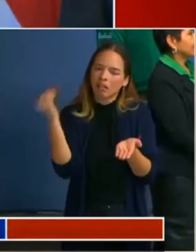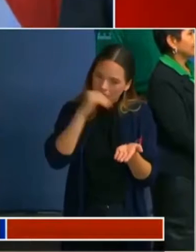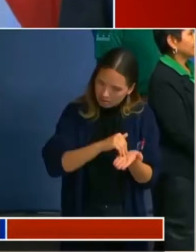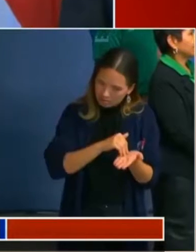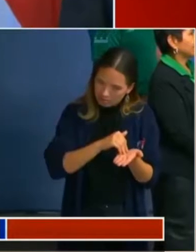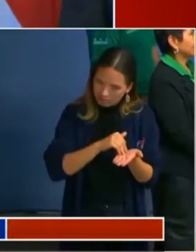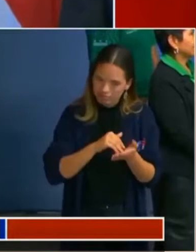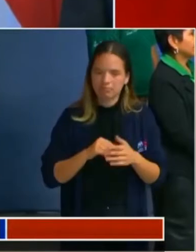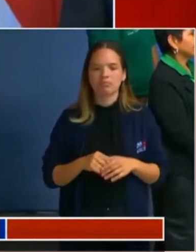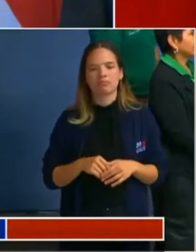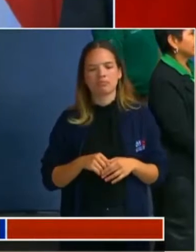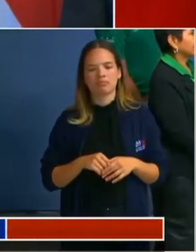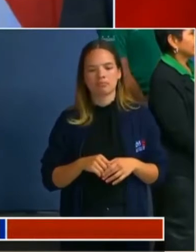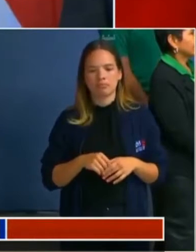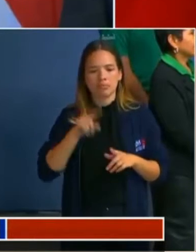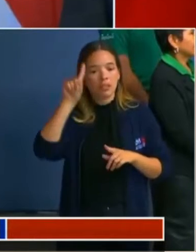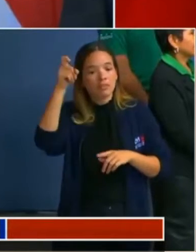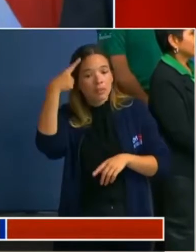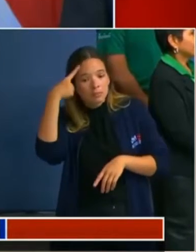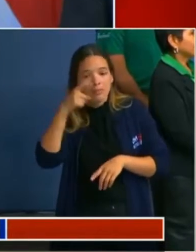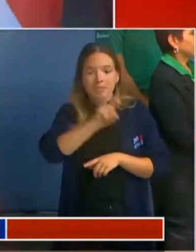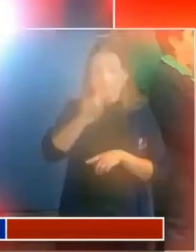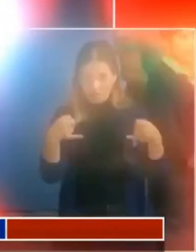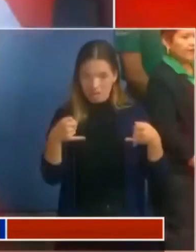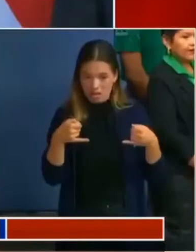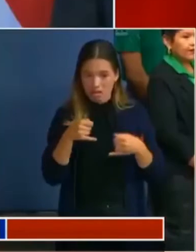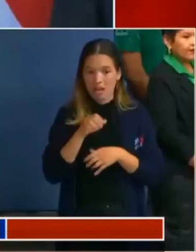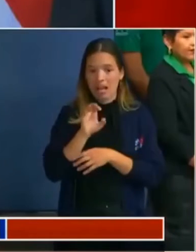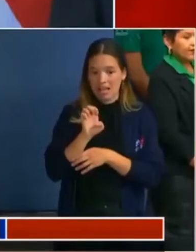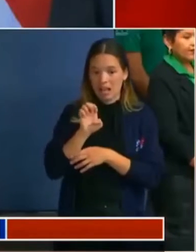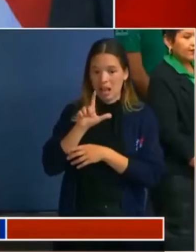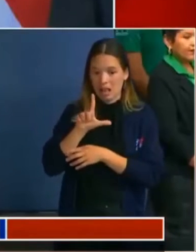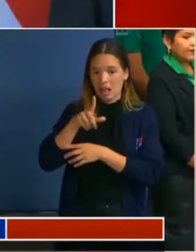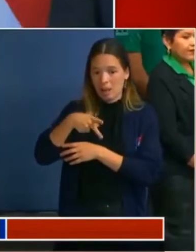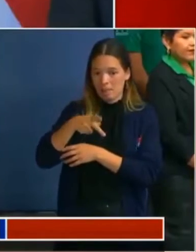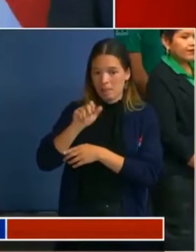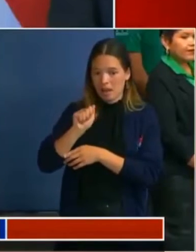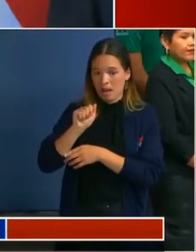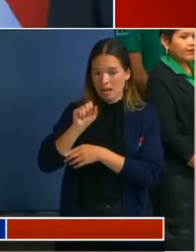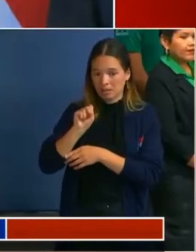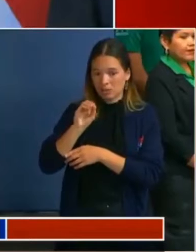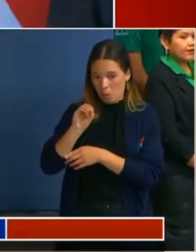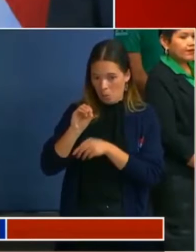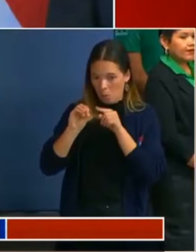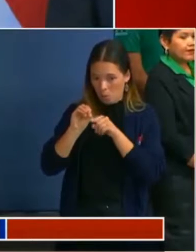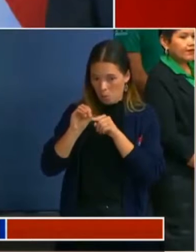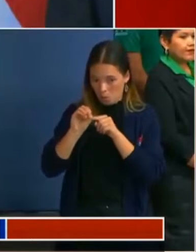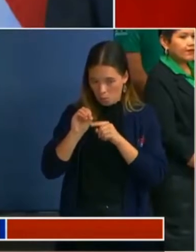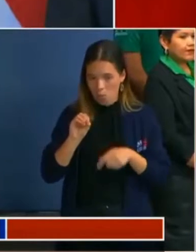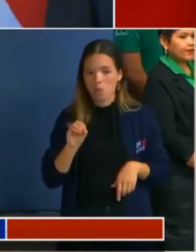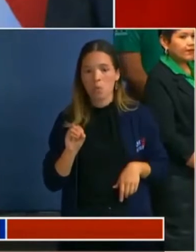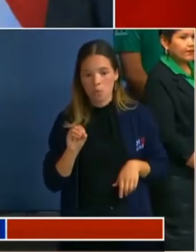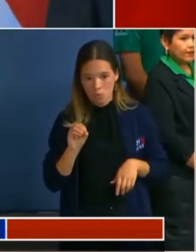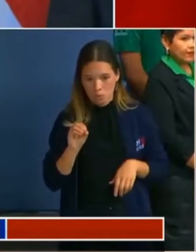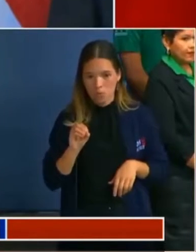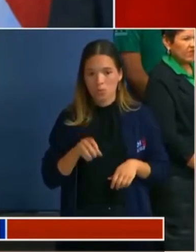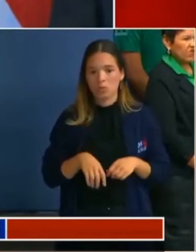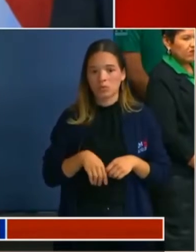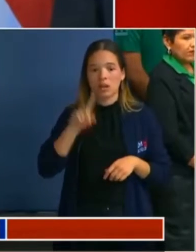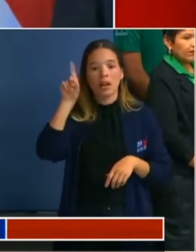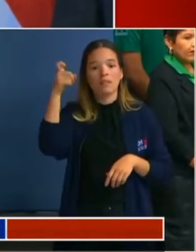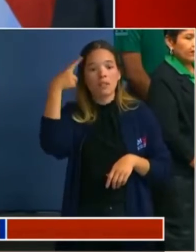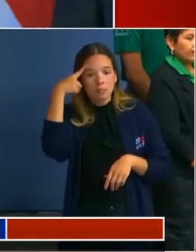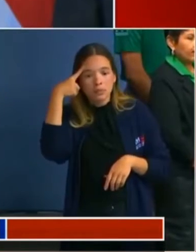of Texas and Arizona have created this crisis. And in many ways, the governors of Texas and